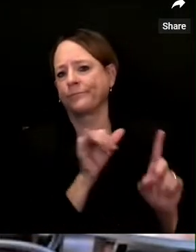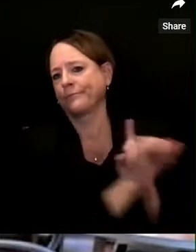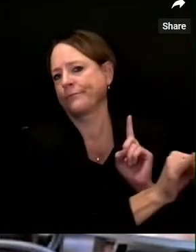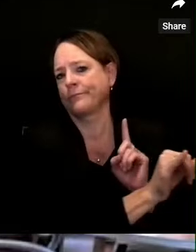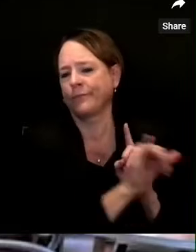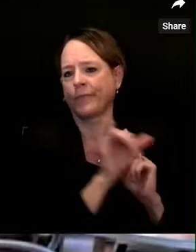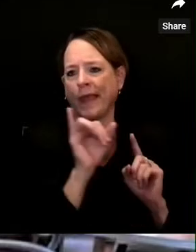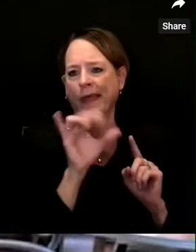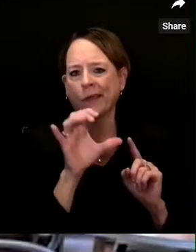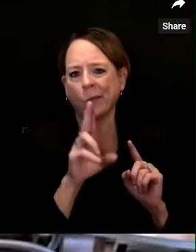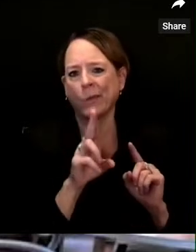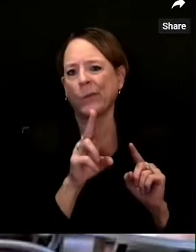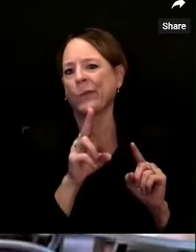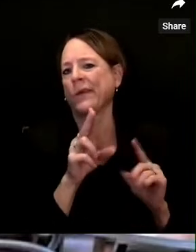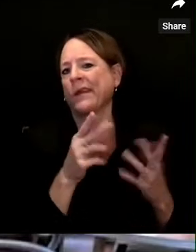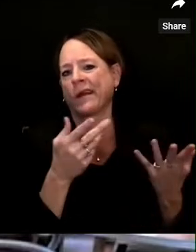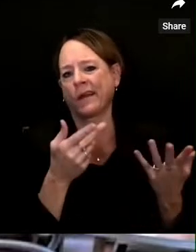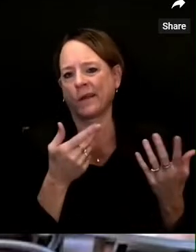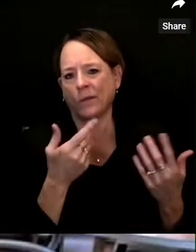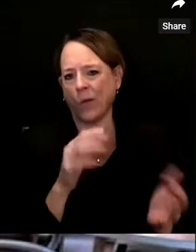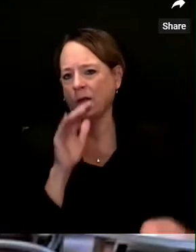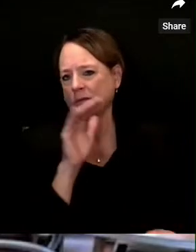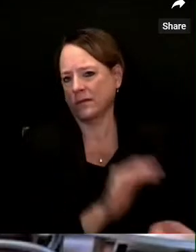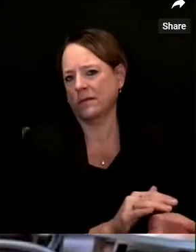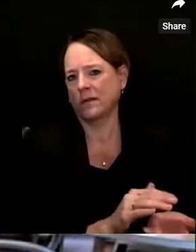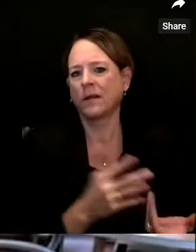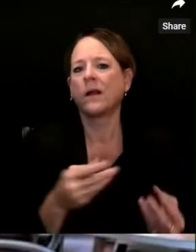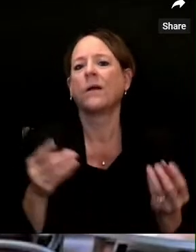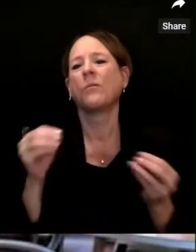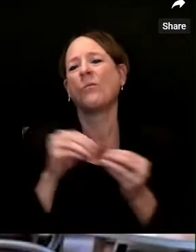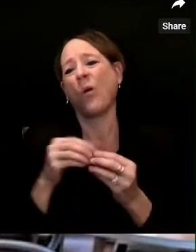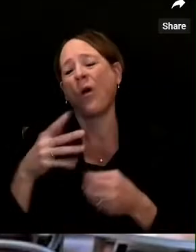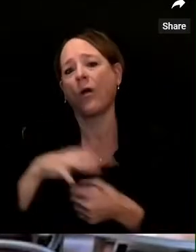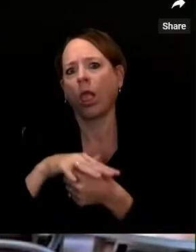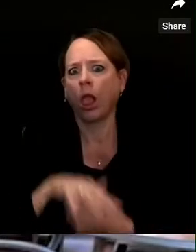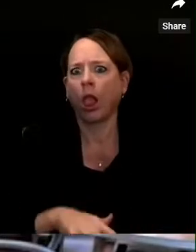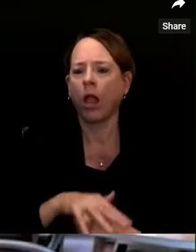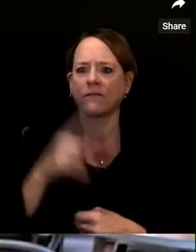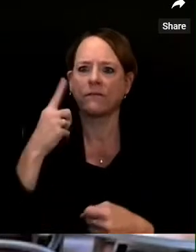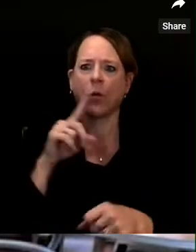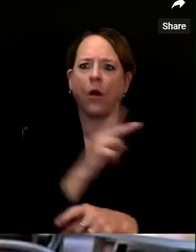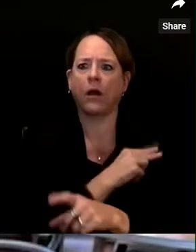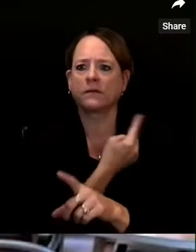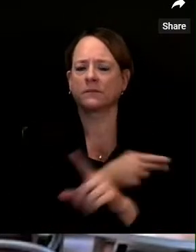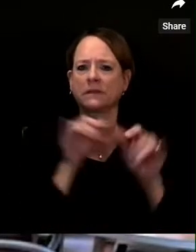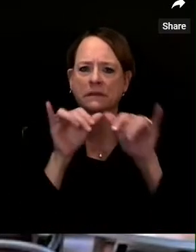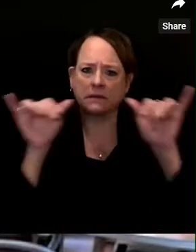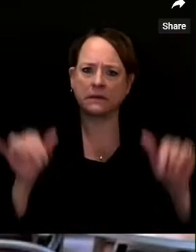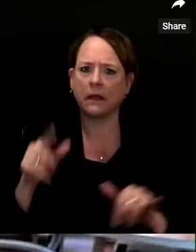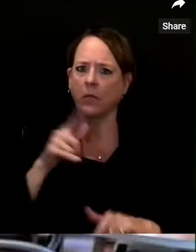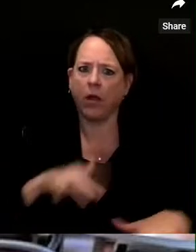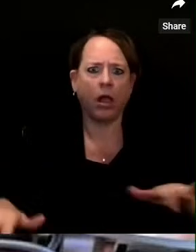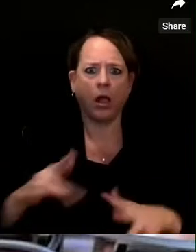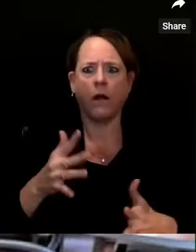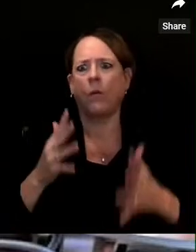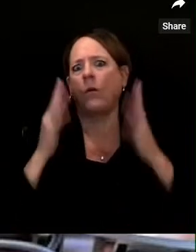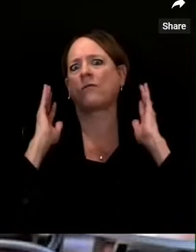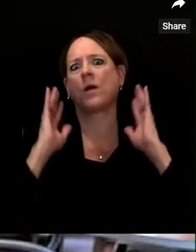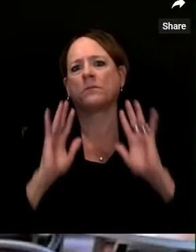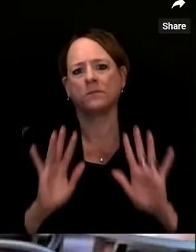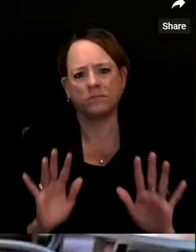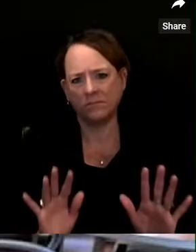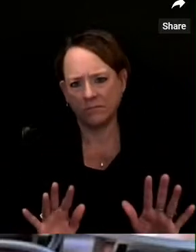put additional strain on our hospital system. So we have a direct role to play. There are steps we can take